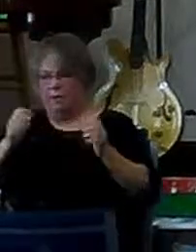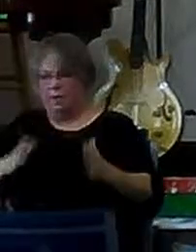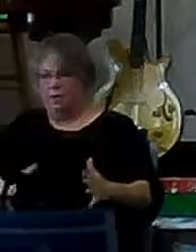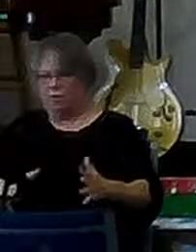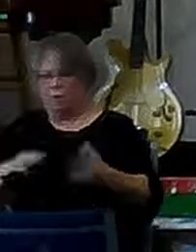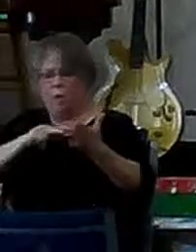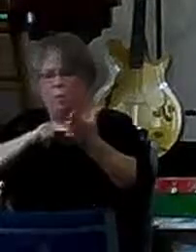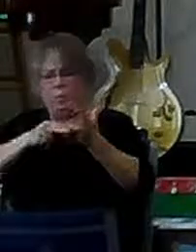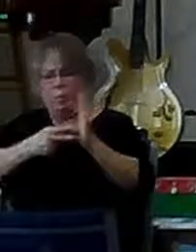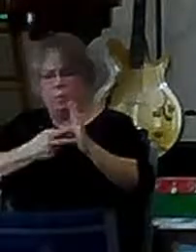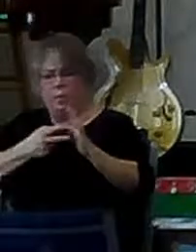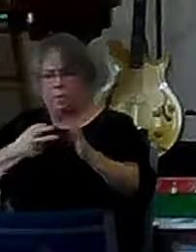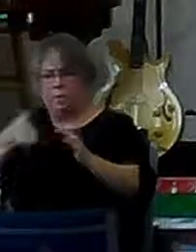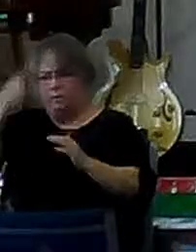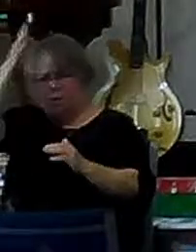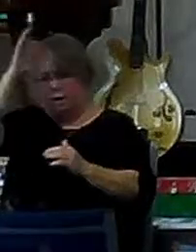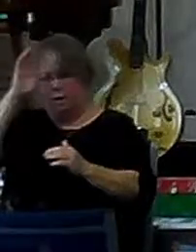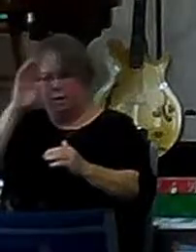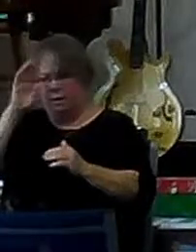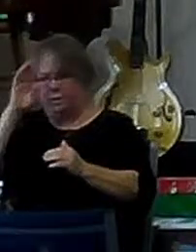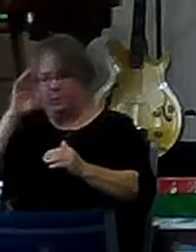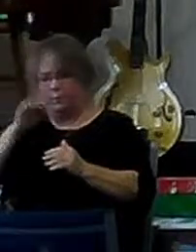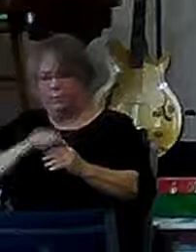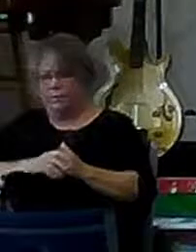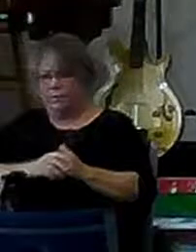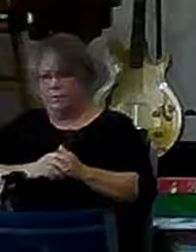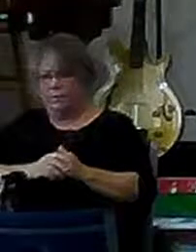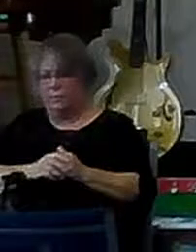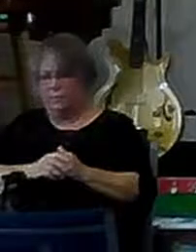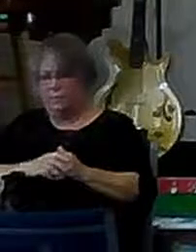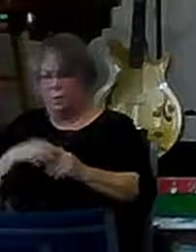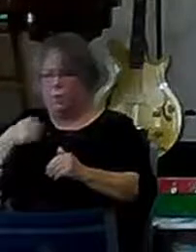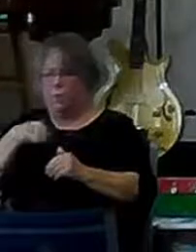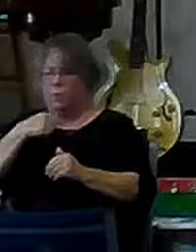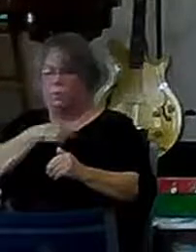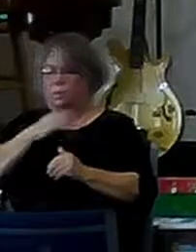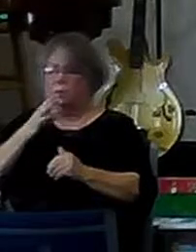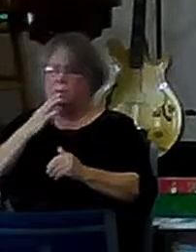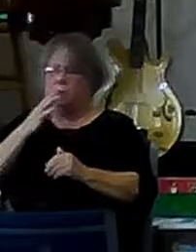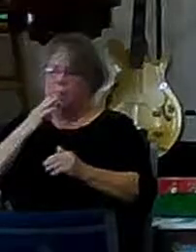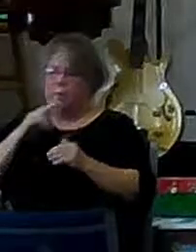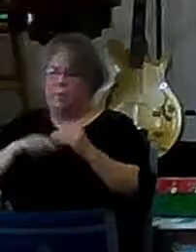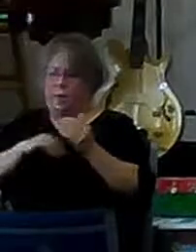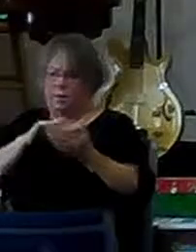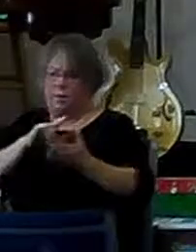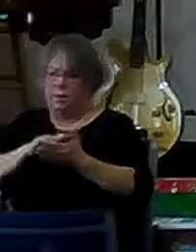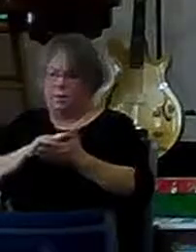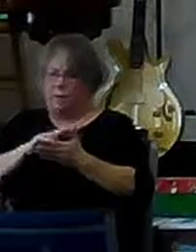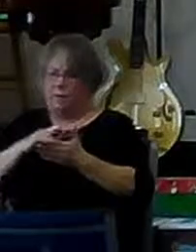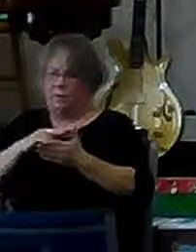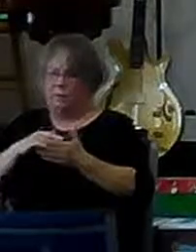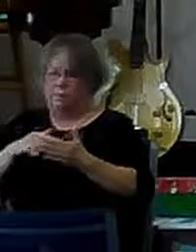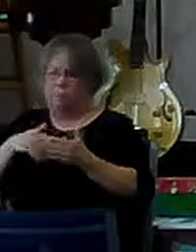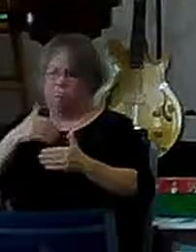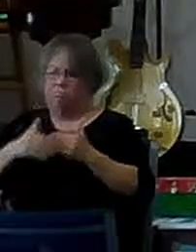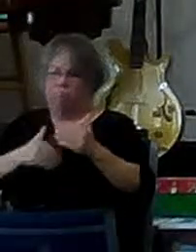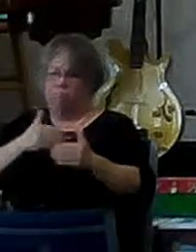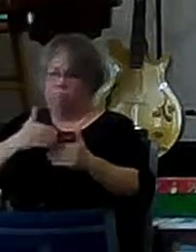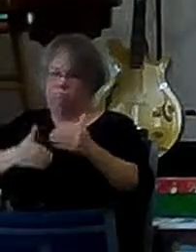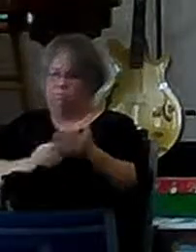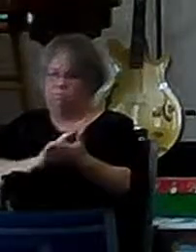God. So that's where we're going to be going over the next number of